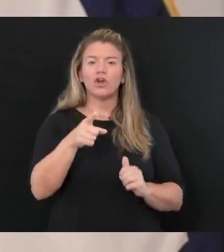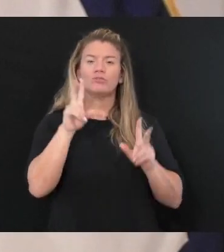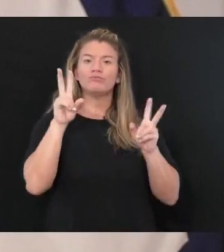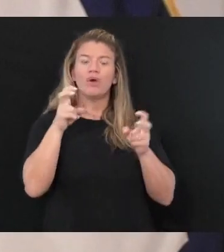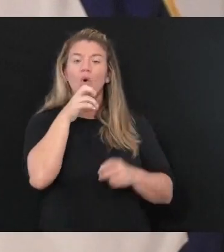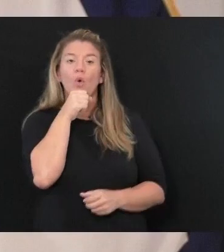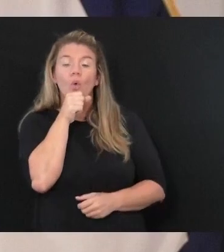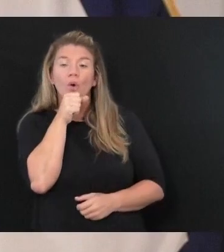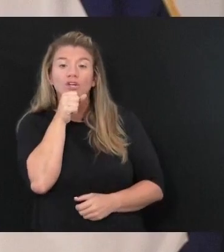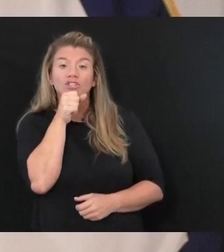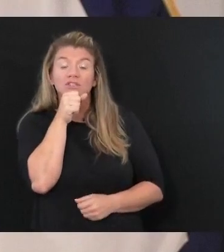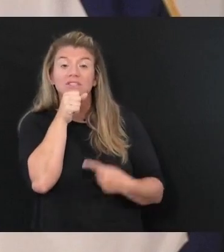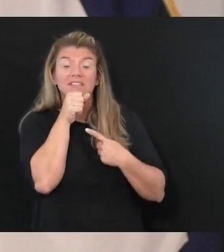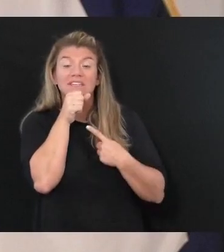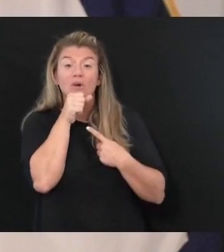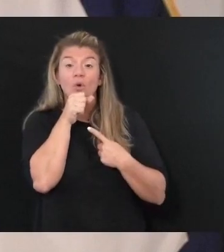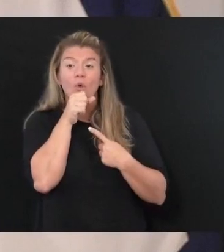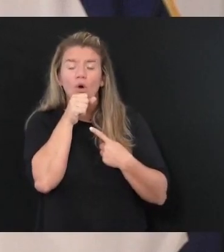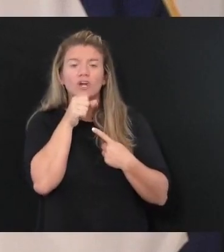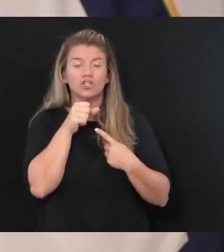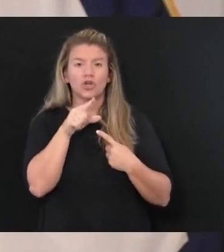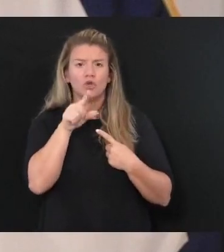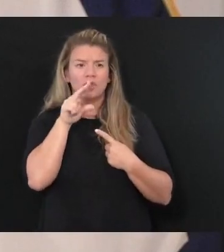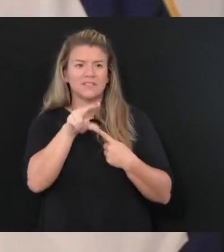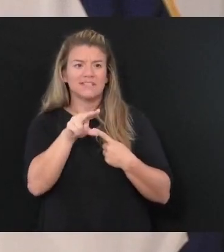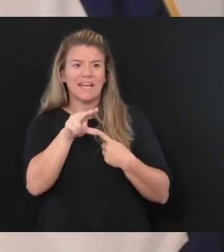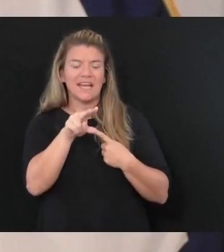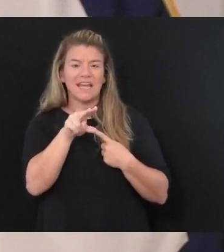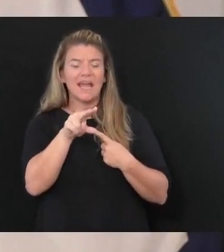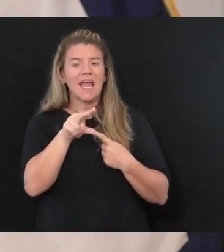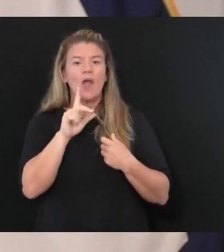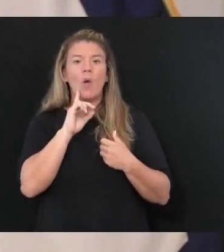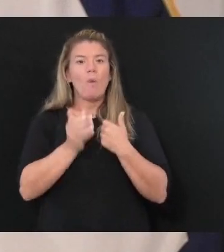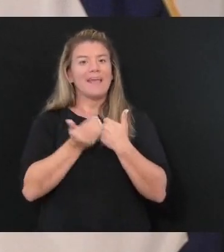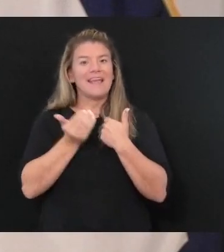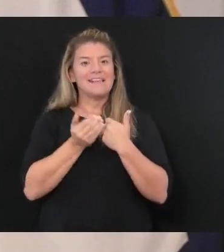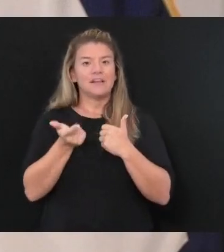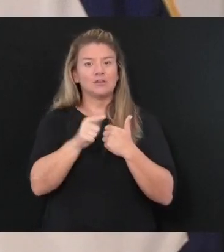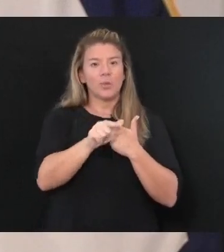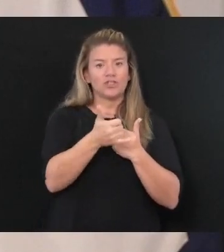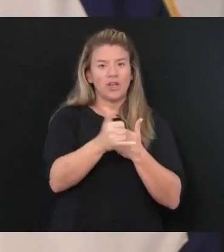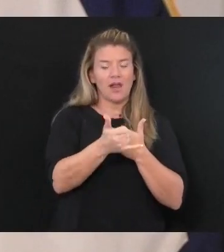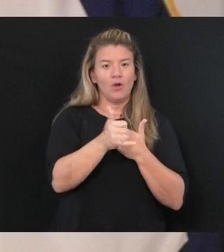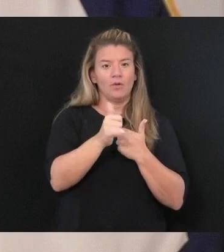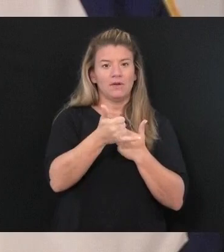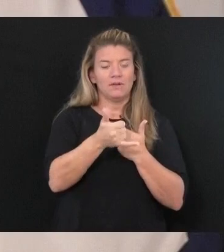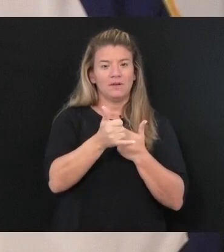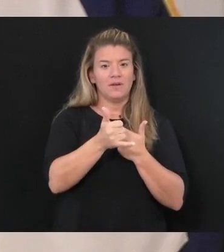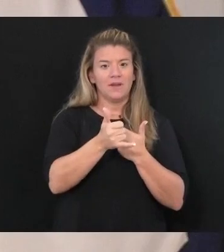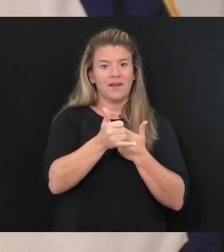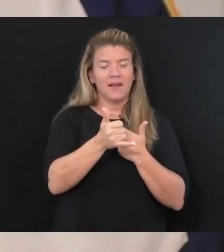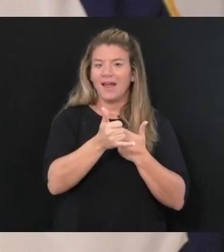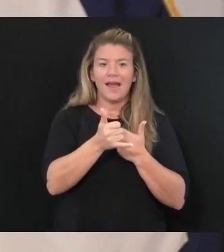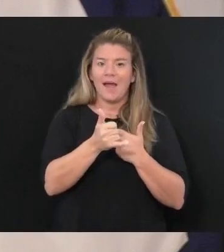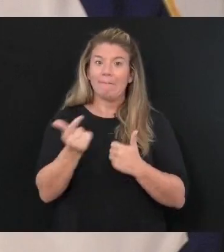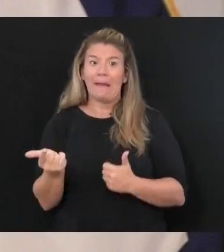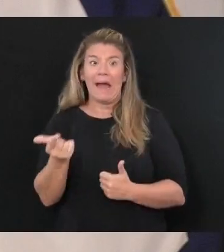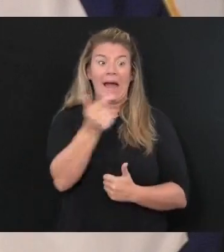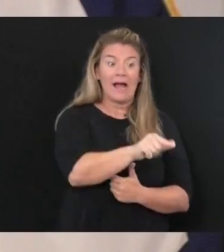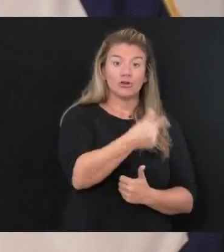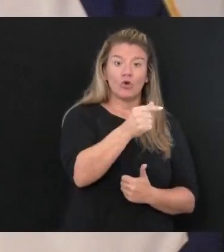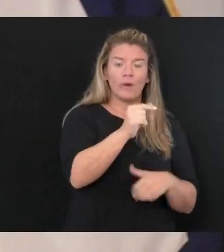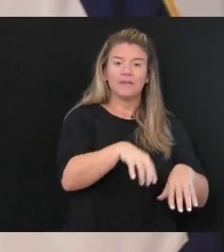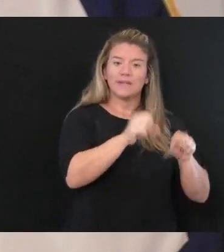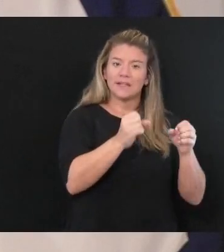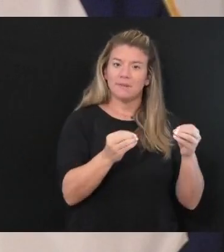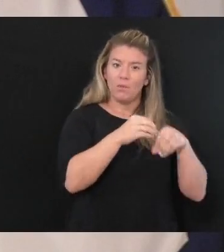be surely easier for you to get back to yellow than it would be for you to go all the way back to green. So